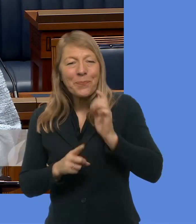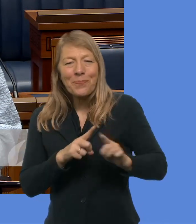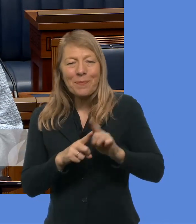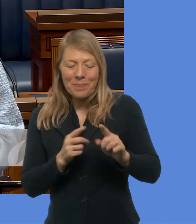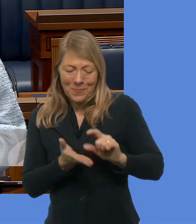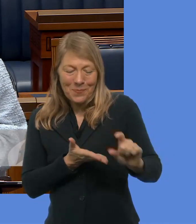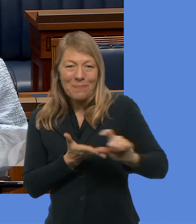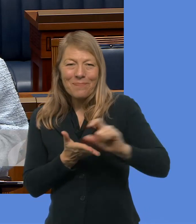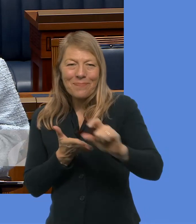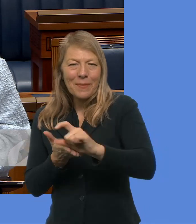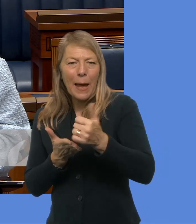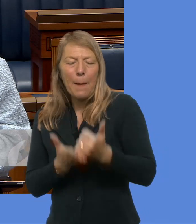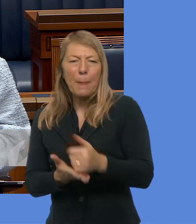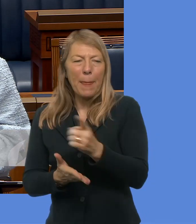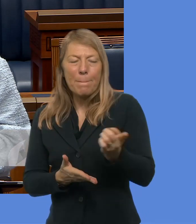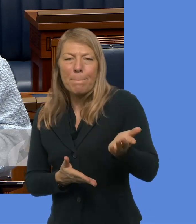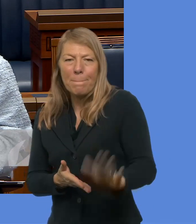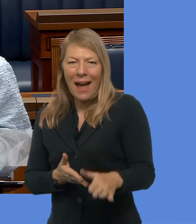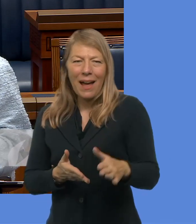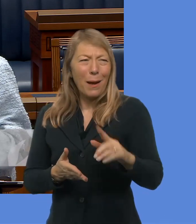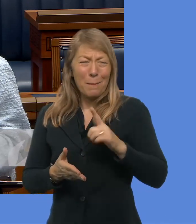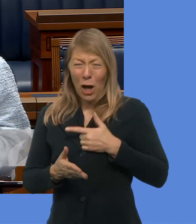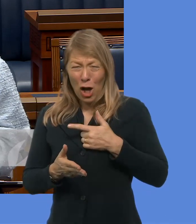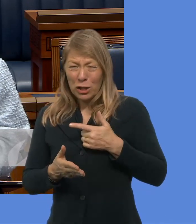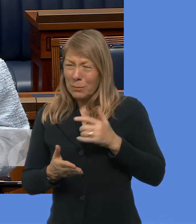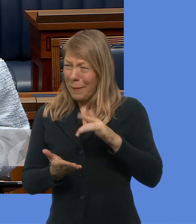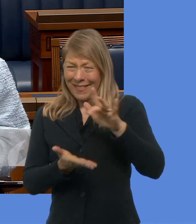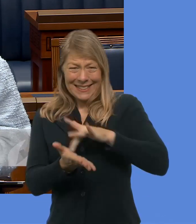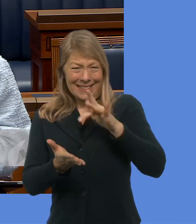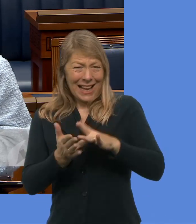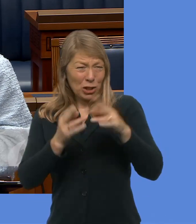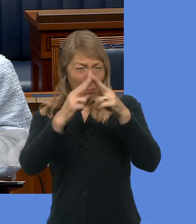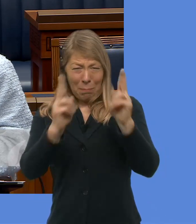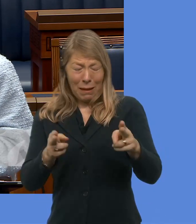got long-term vacant units back into use. So I believe reinstating this popular